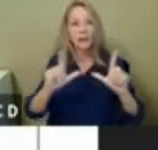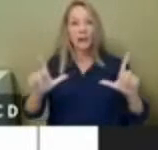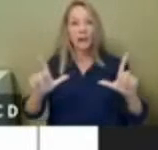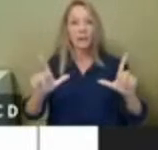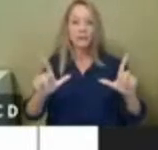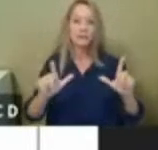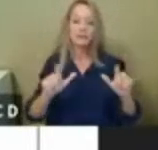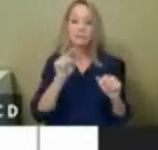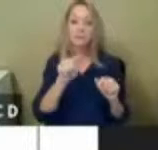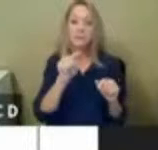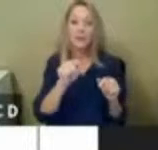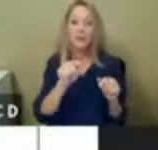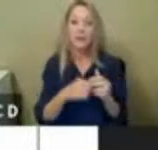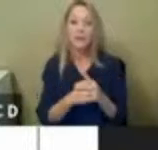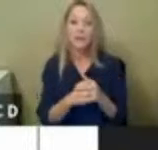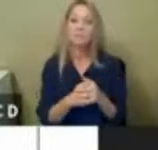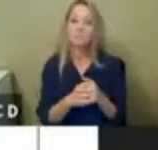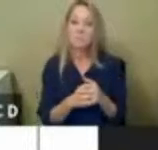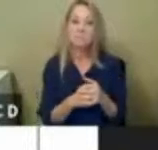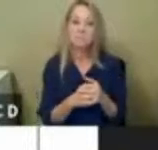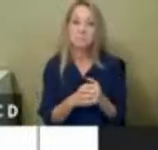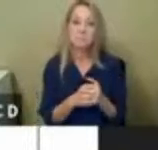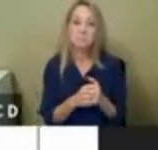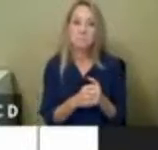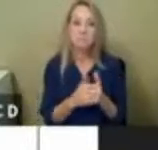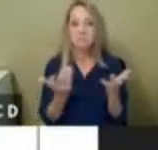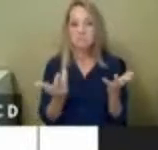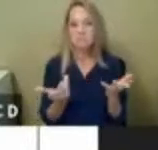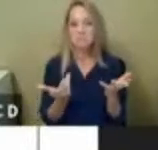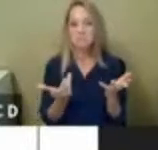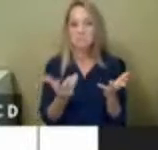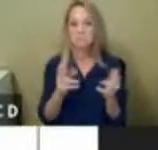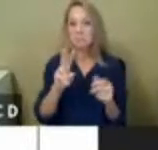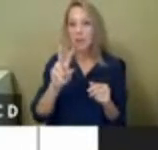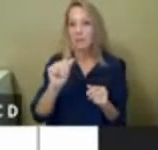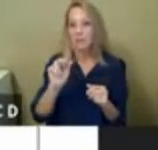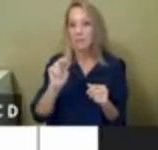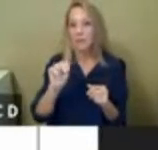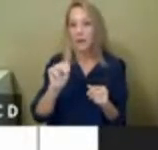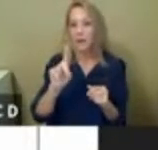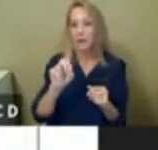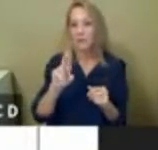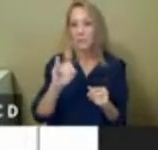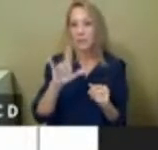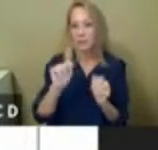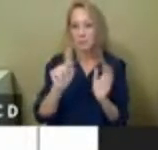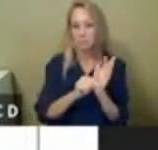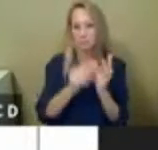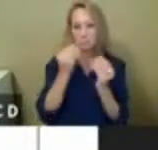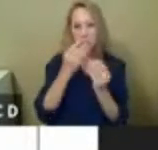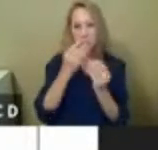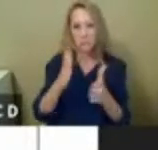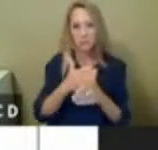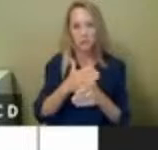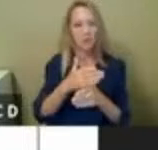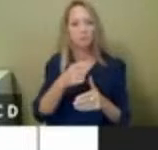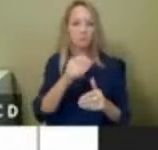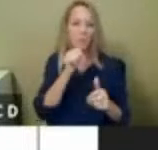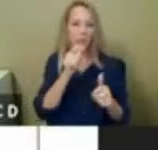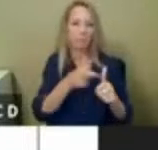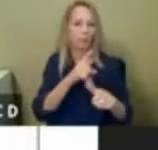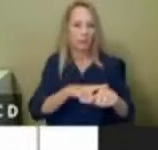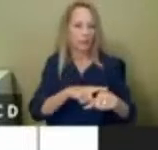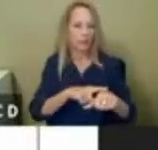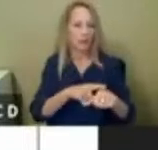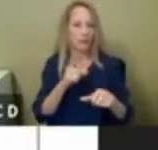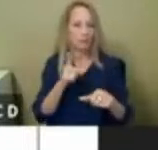So this was Vanderbilt shared this. This is not the first time that they brought it up, and